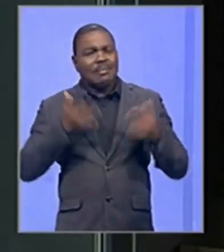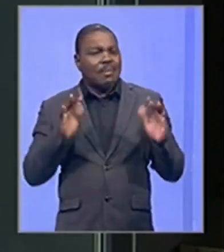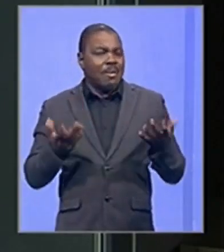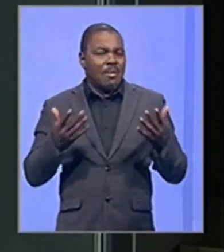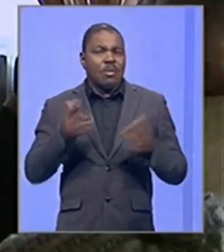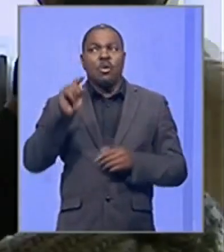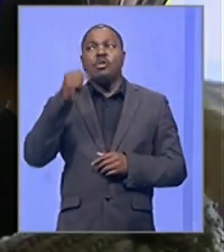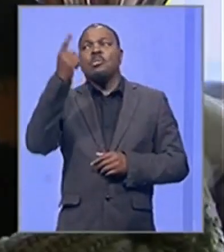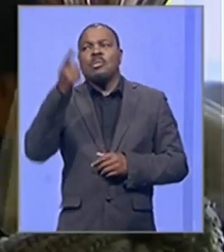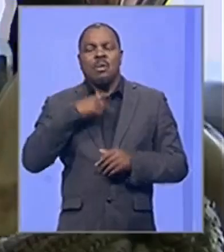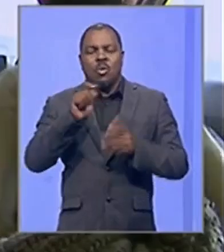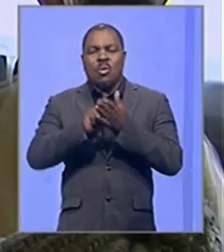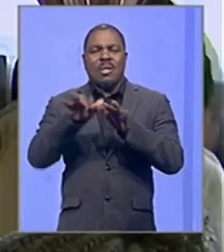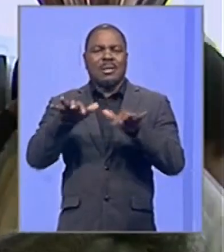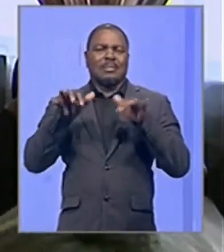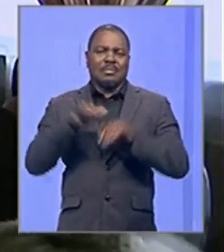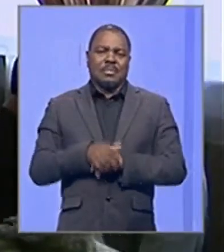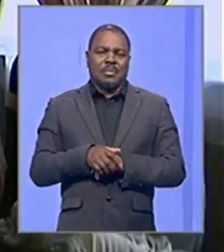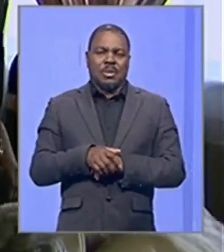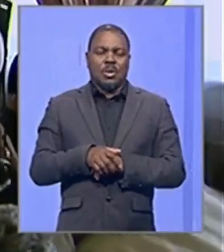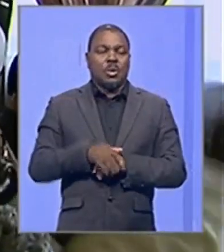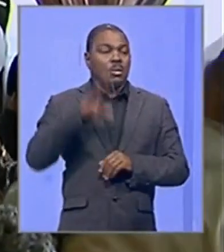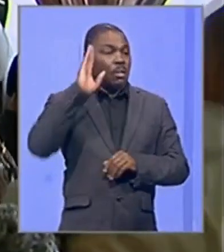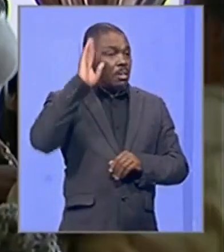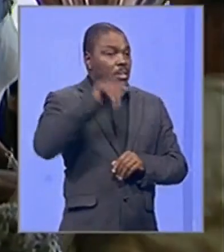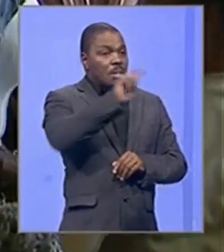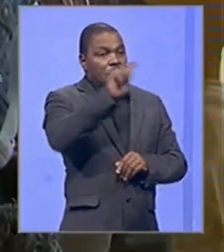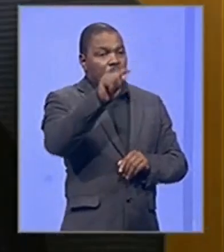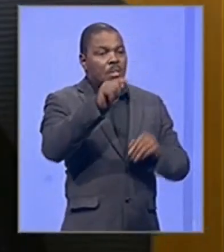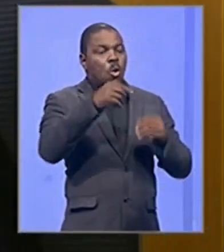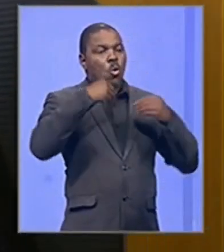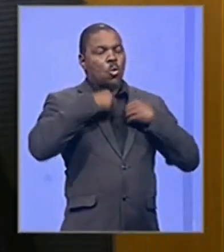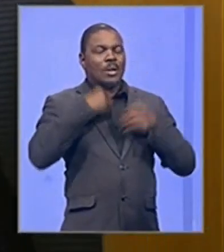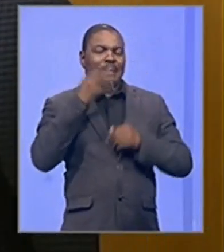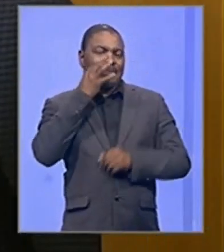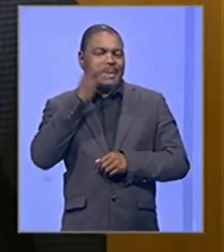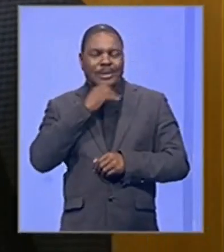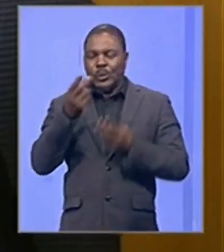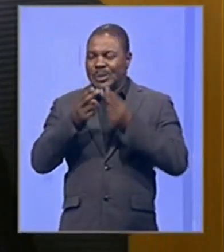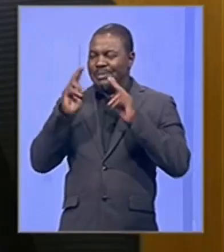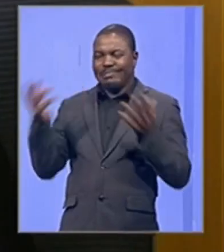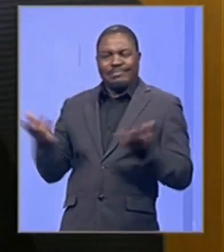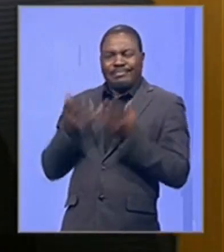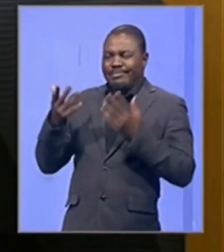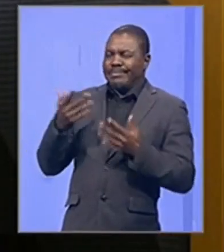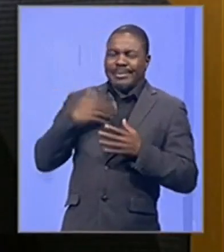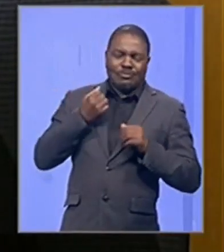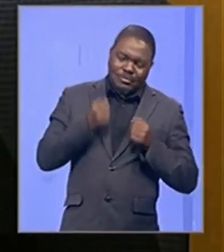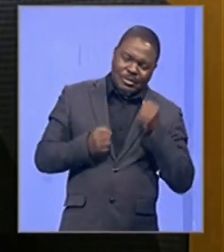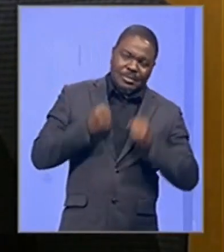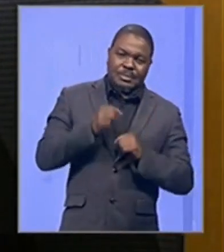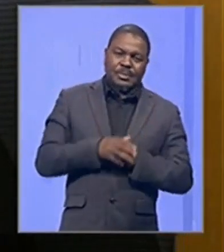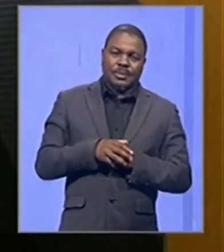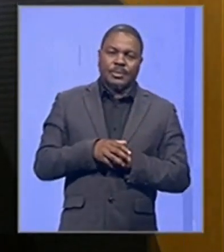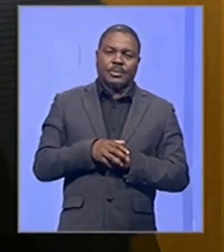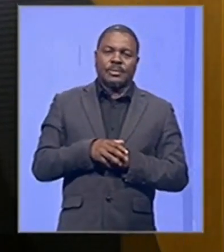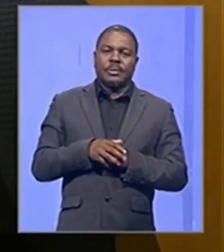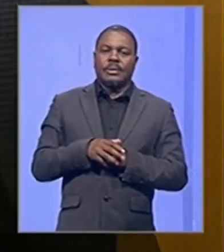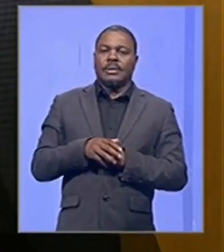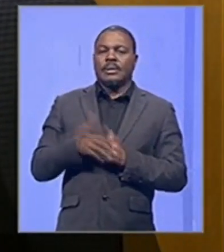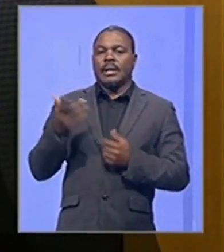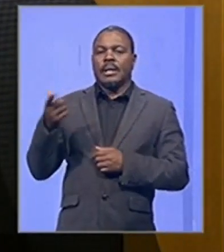I'm writing exam. Veng ba bodulo ba re university e ba gogisha ka gare. I don't understand that part and the fact that they are